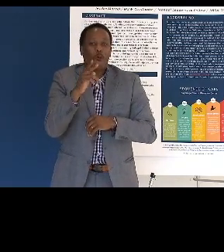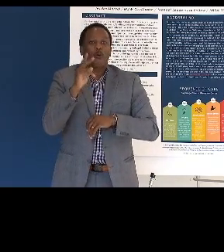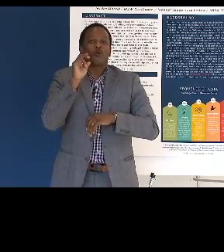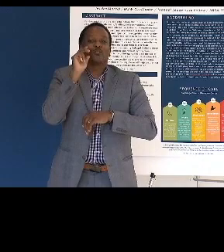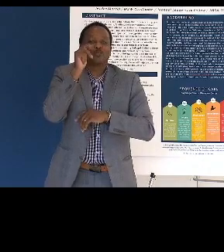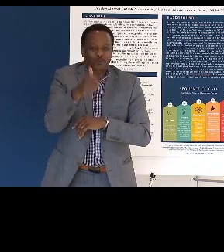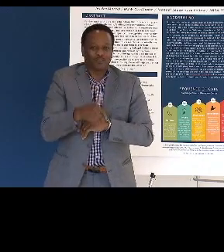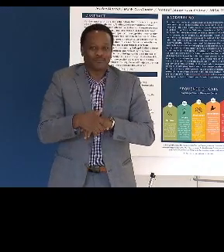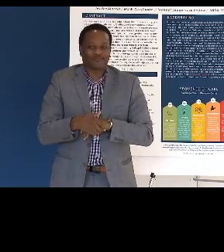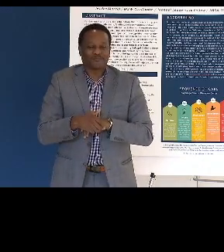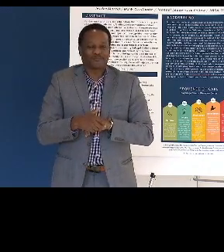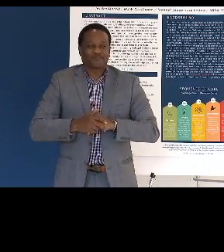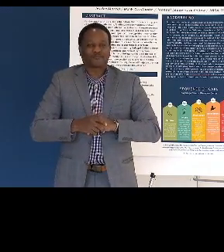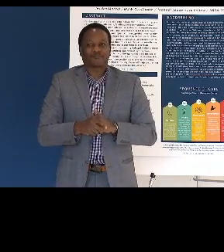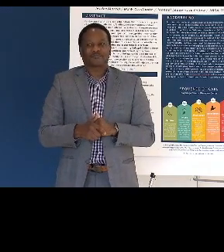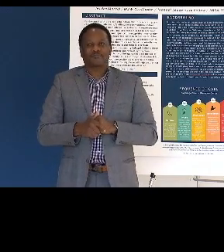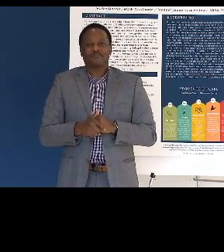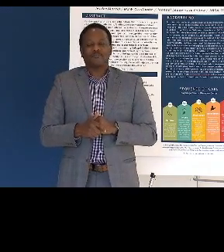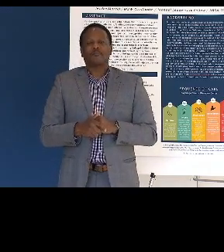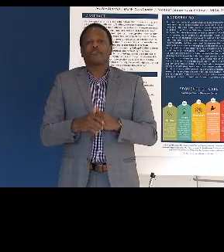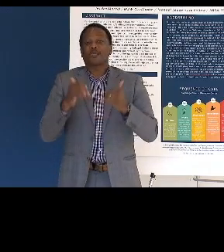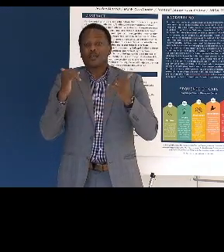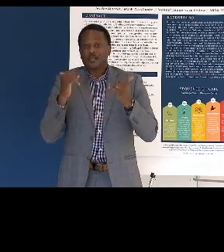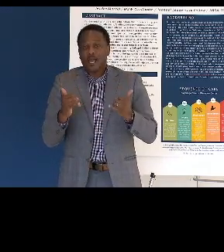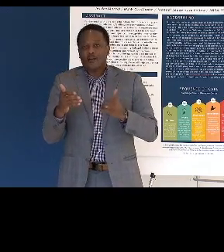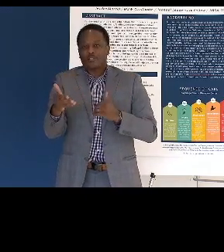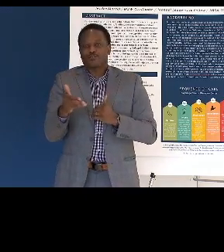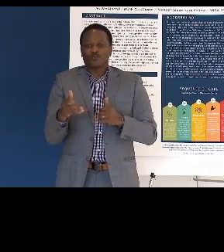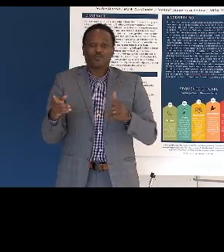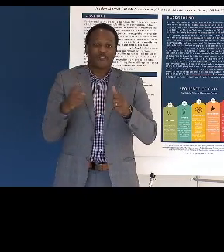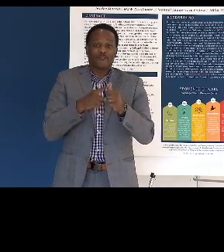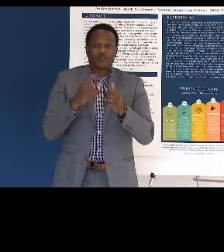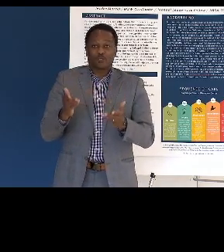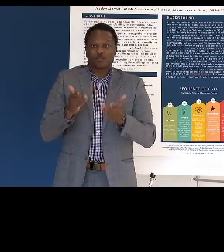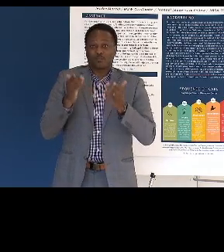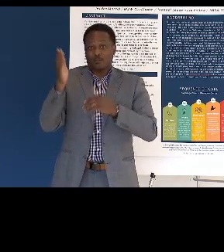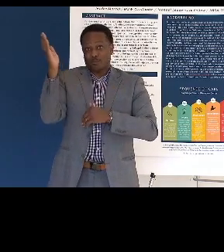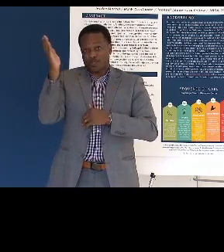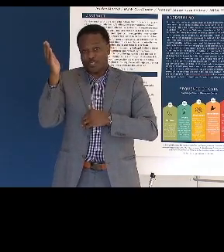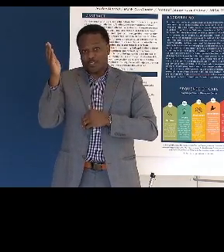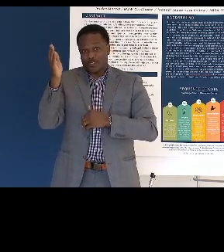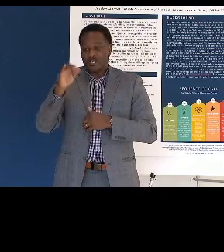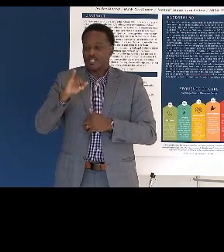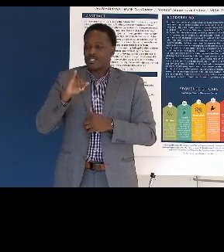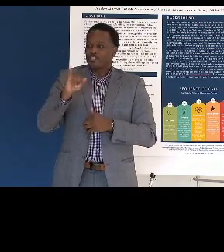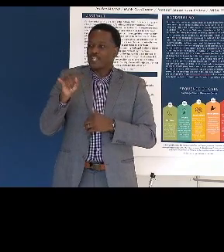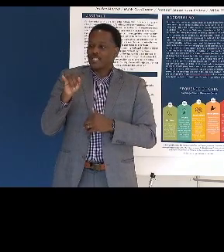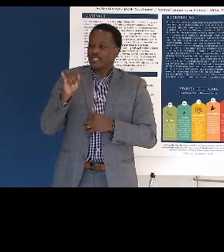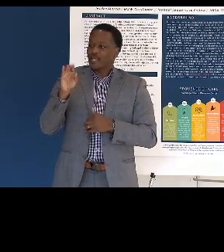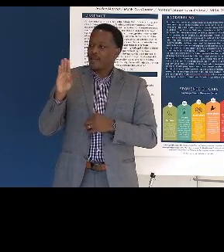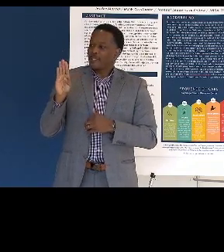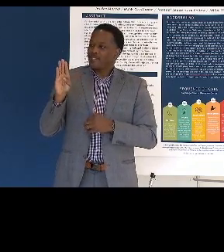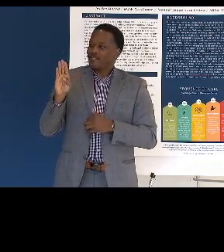after. Now I'd like to introduce our first presenter, Mr. Jesse Bassett.